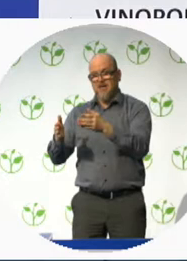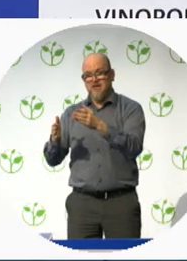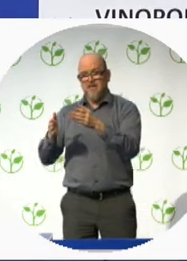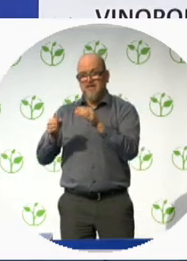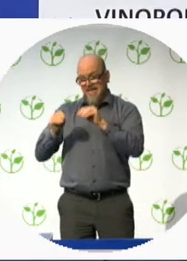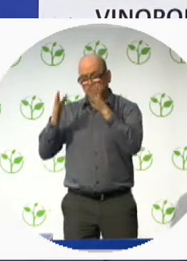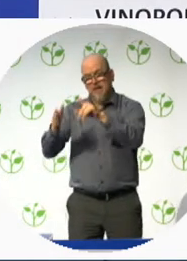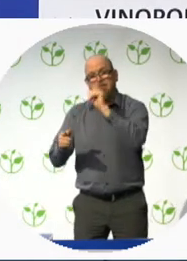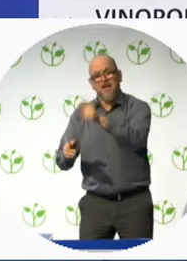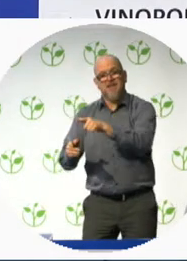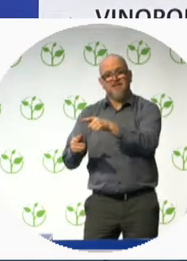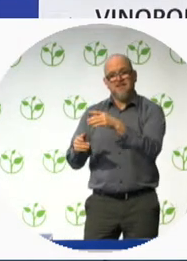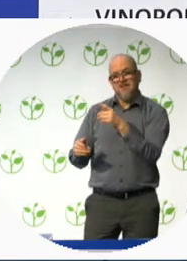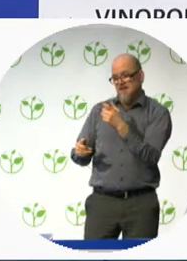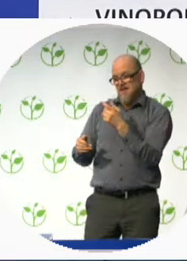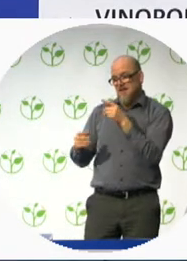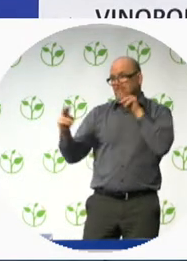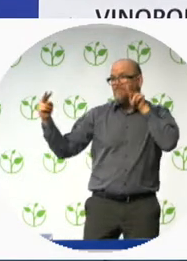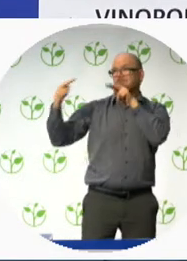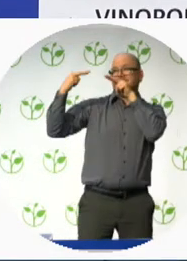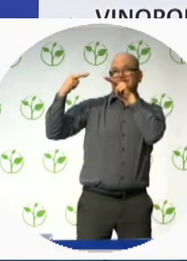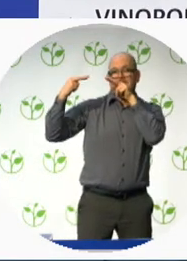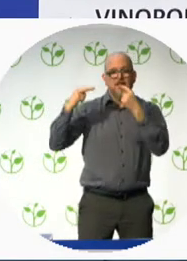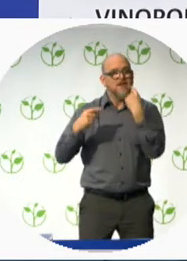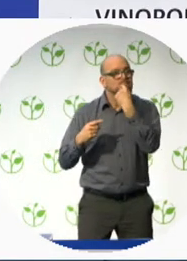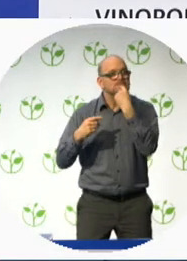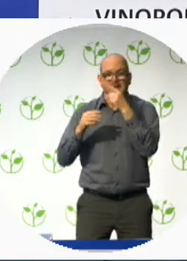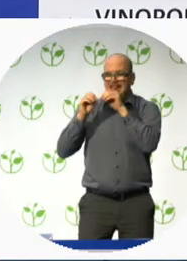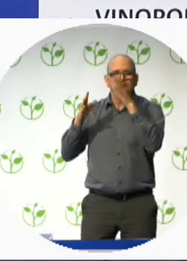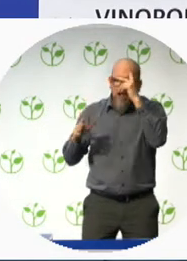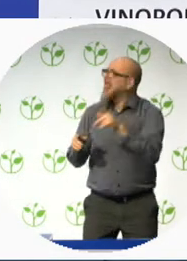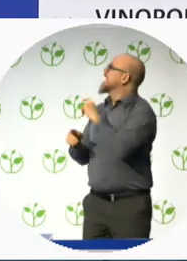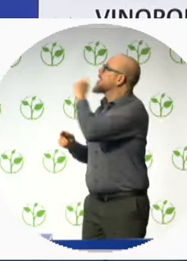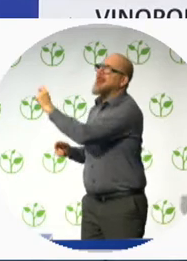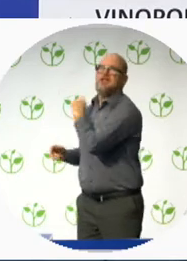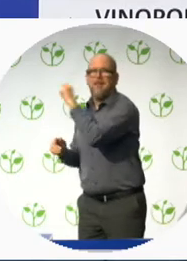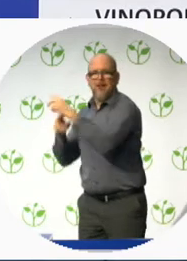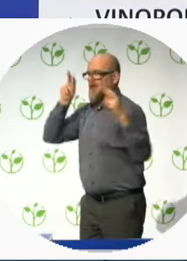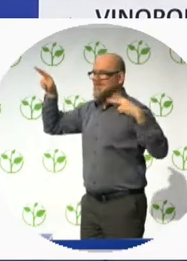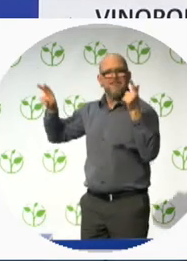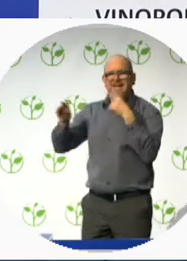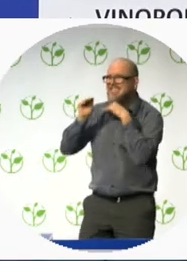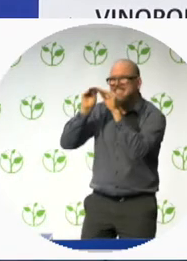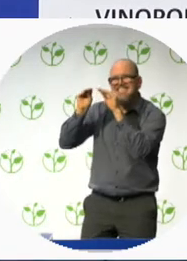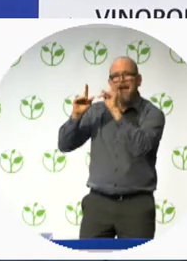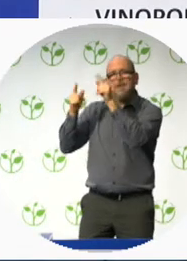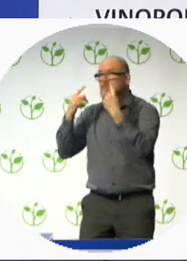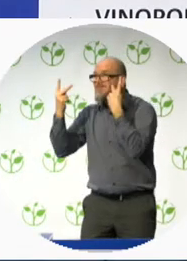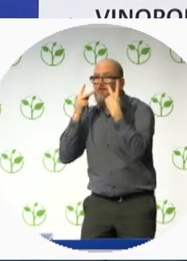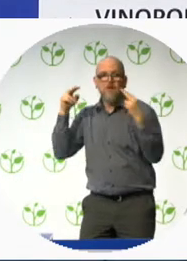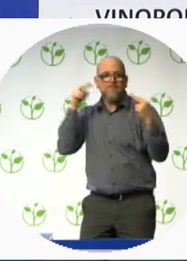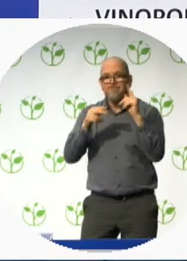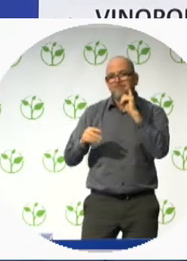to be changed. So we had to add video both for communicating some of